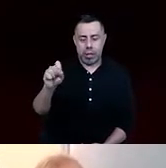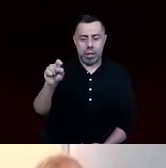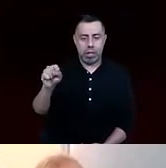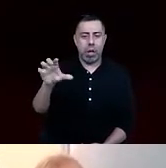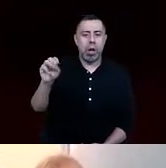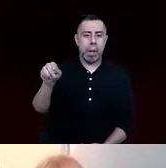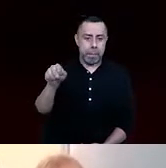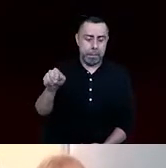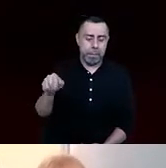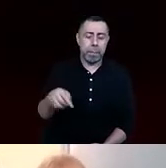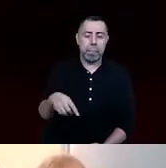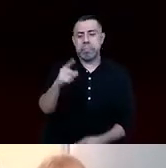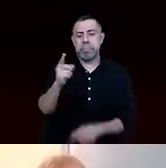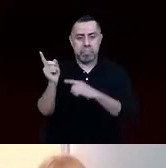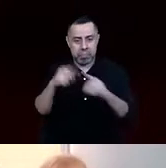ZELEMAHARRIS.com. So go to